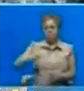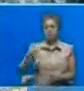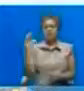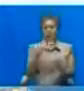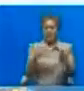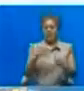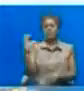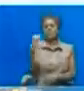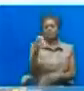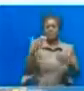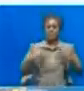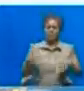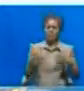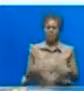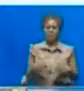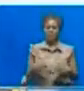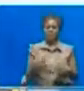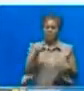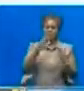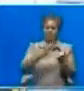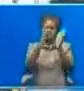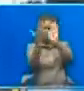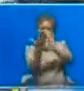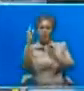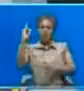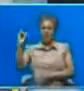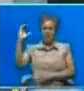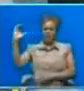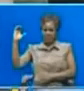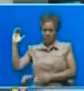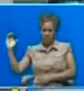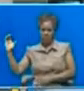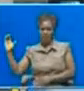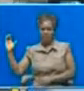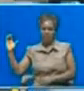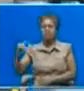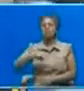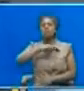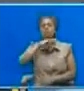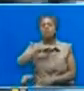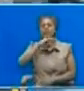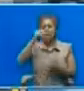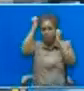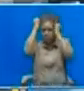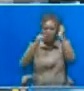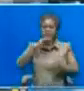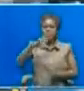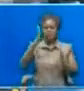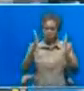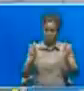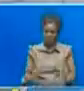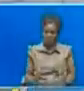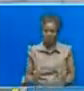civilians. He will be tried at the International Criminal Court. Ugandan Army spokesman Paddy